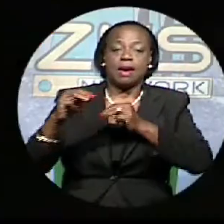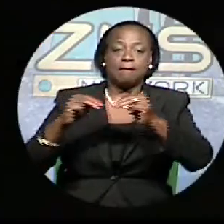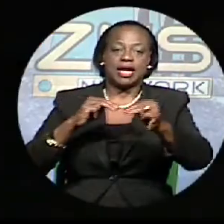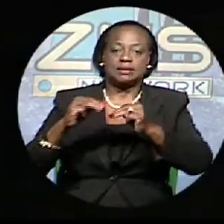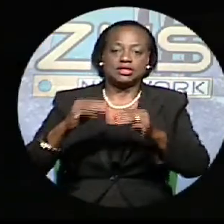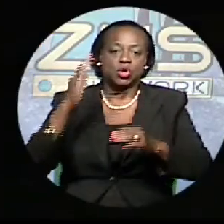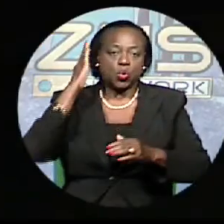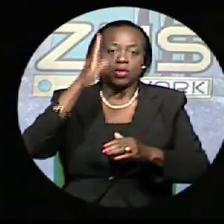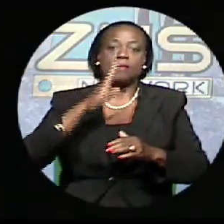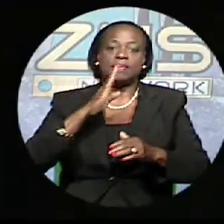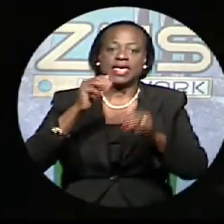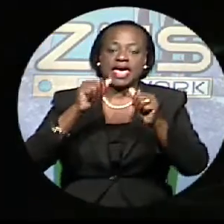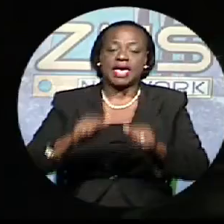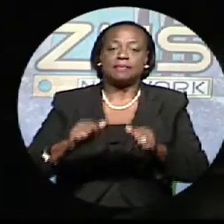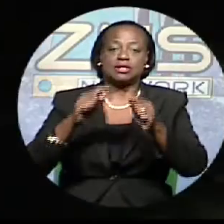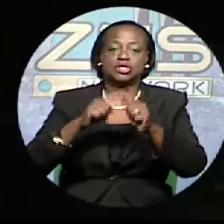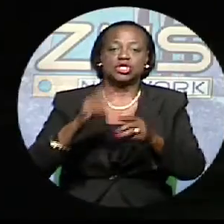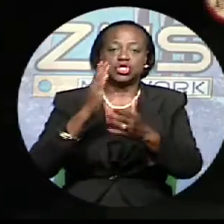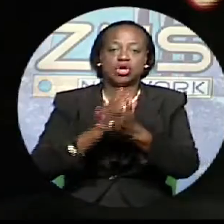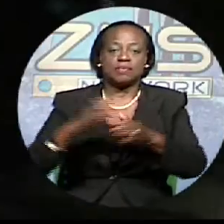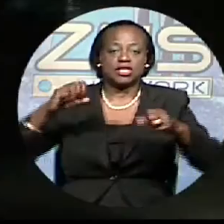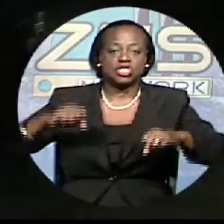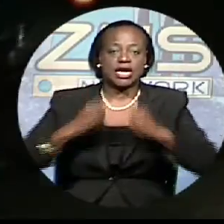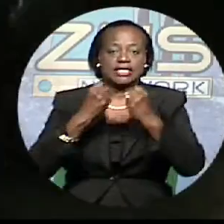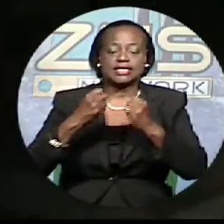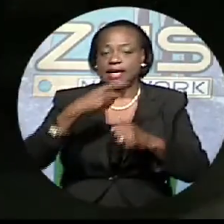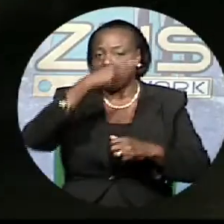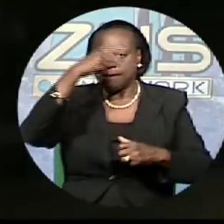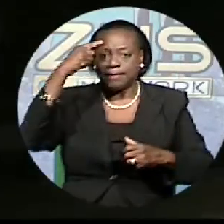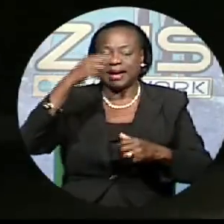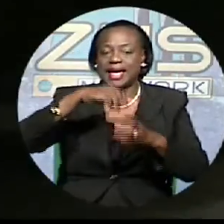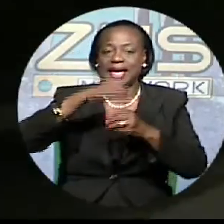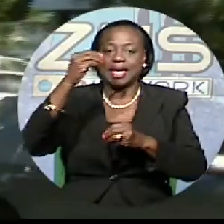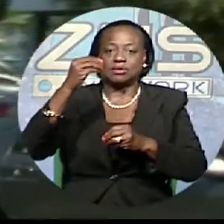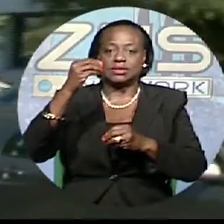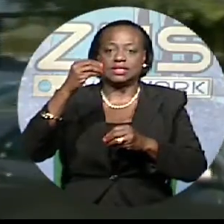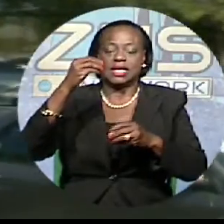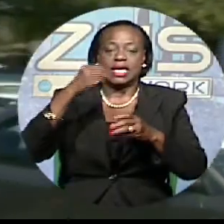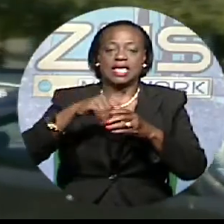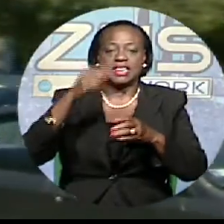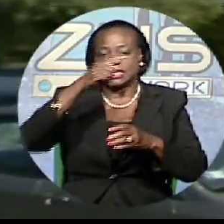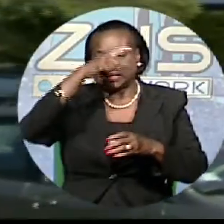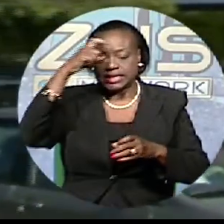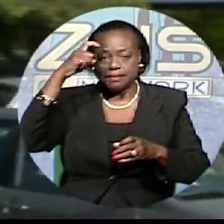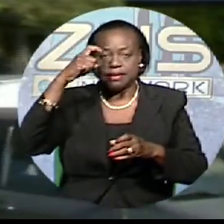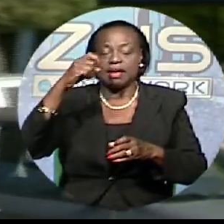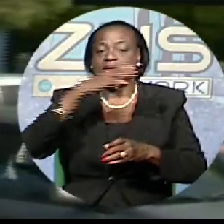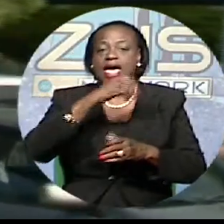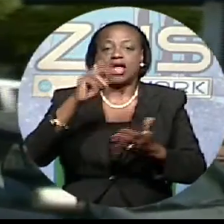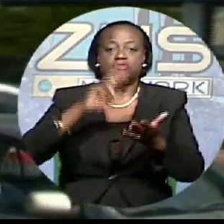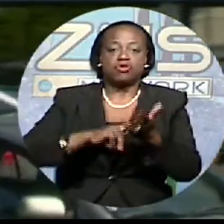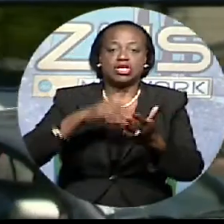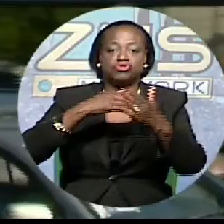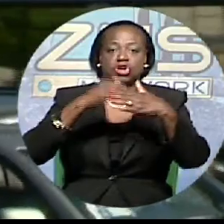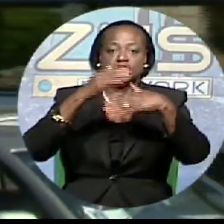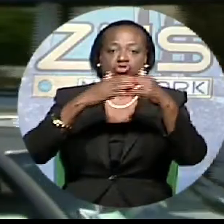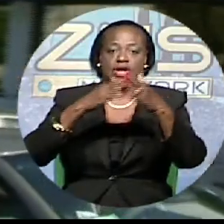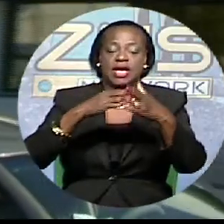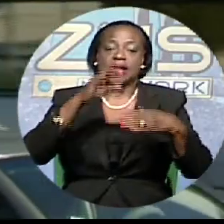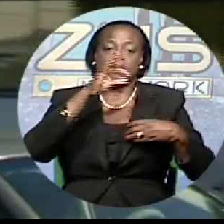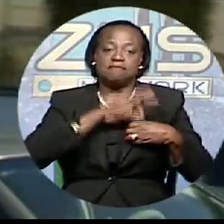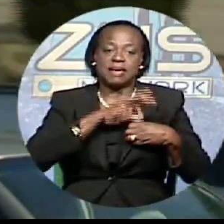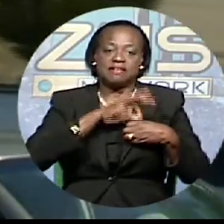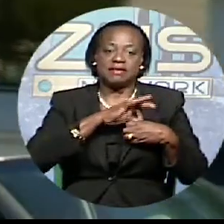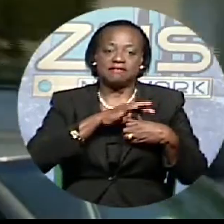against challenges such as blackouts that plagued the island during the summer months. With the restructuring and better efficiencies, he